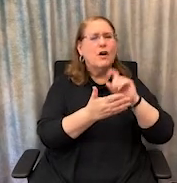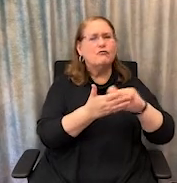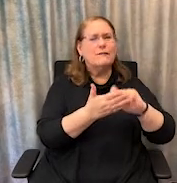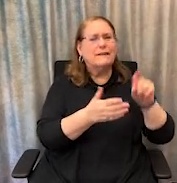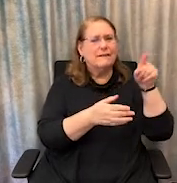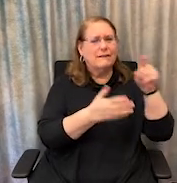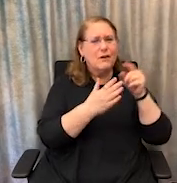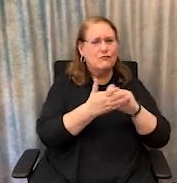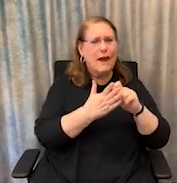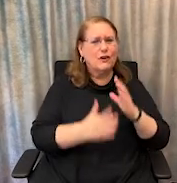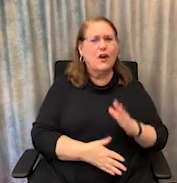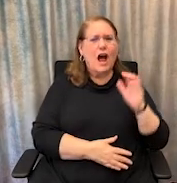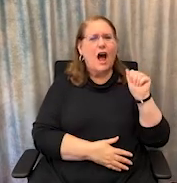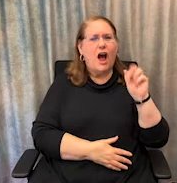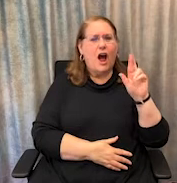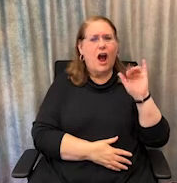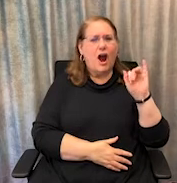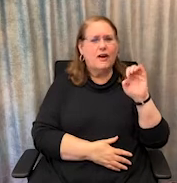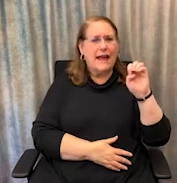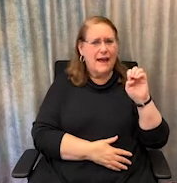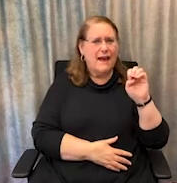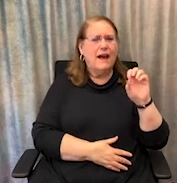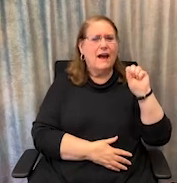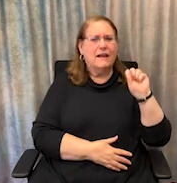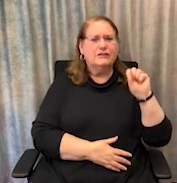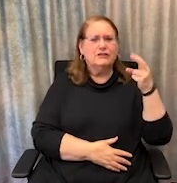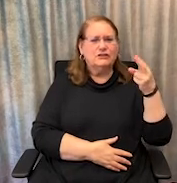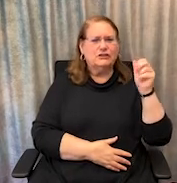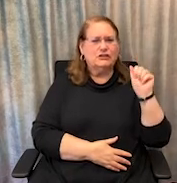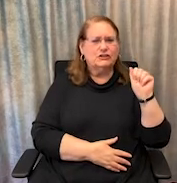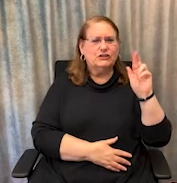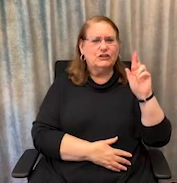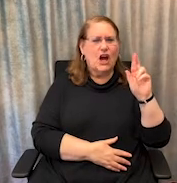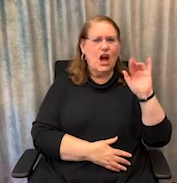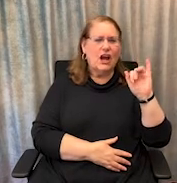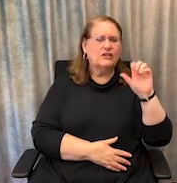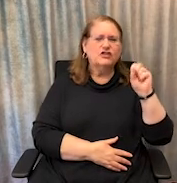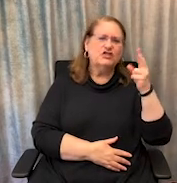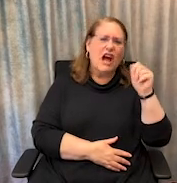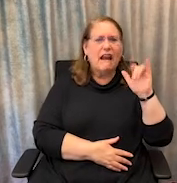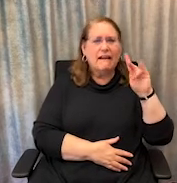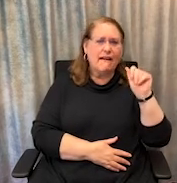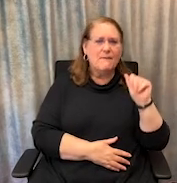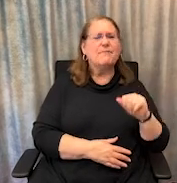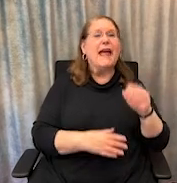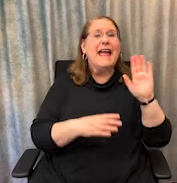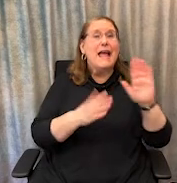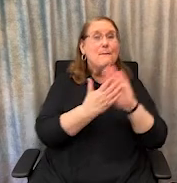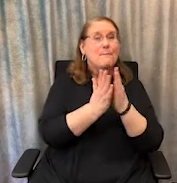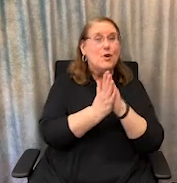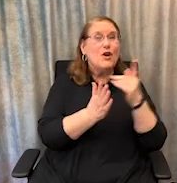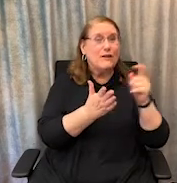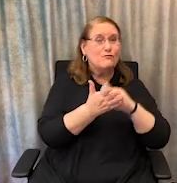Arye Shalika and his life in Berlin. The book is called A Wet Dog is Better Than a Dry